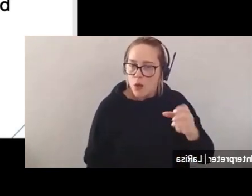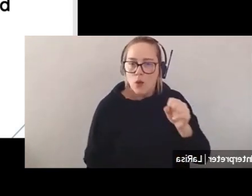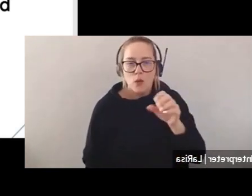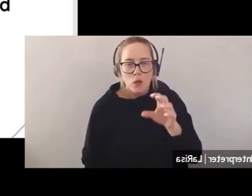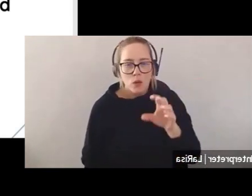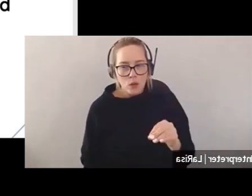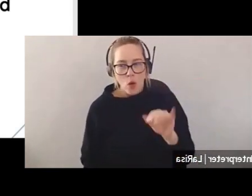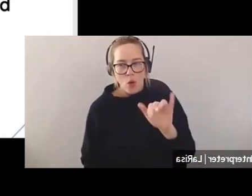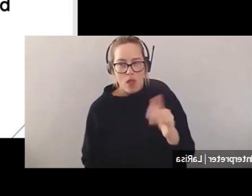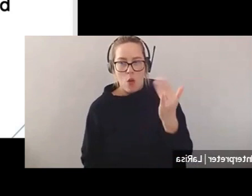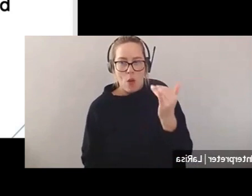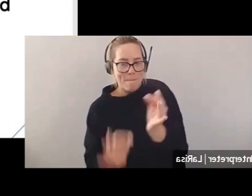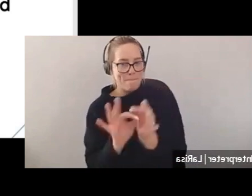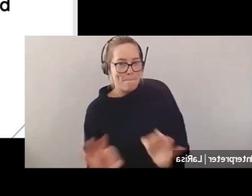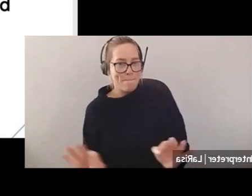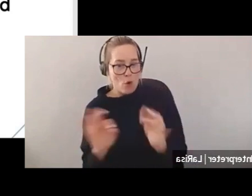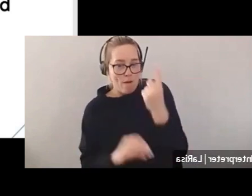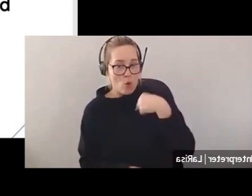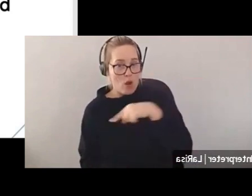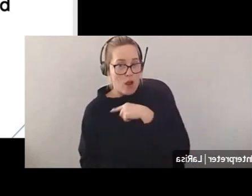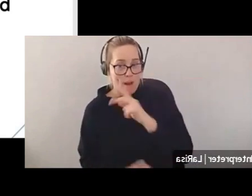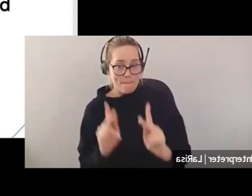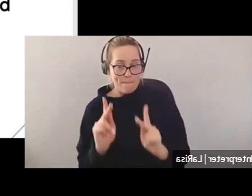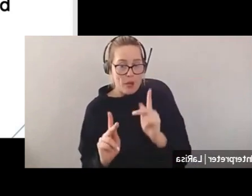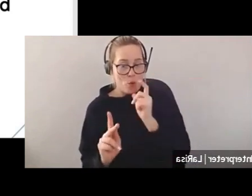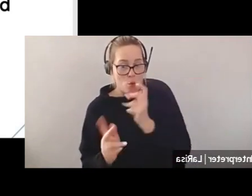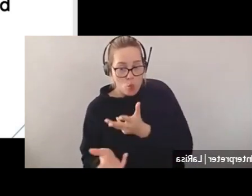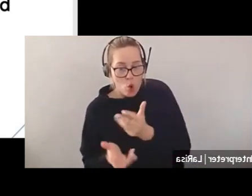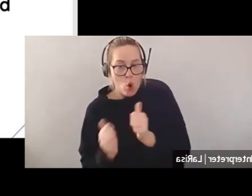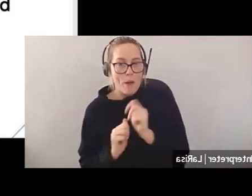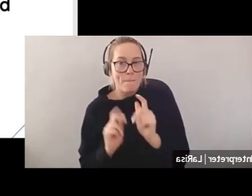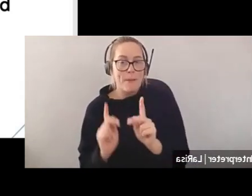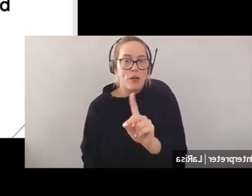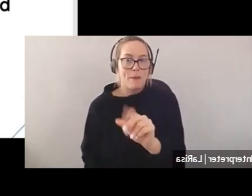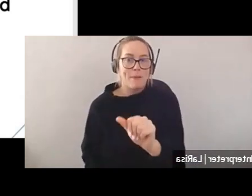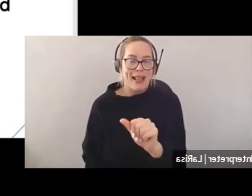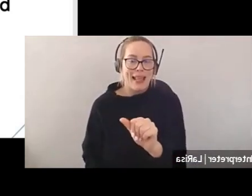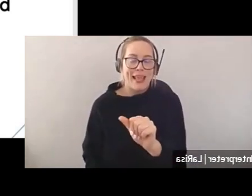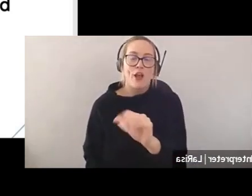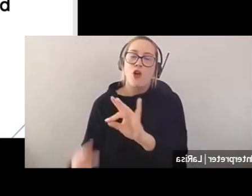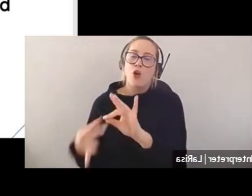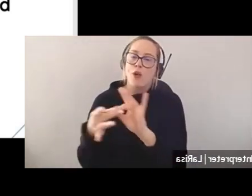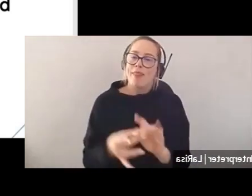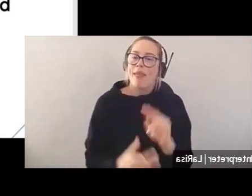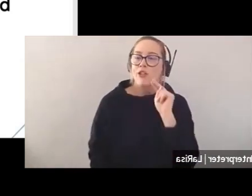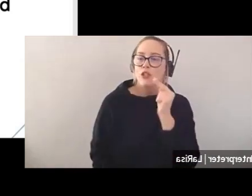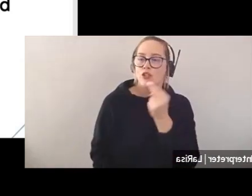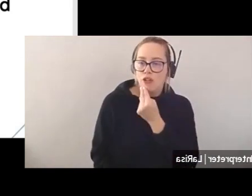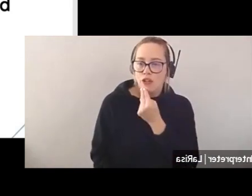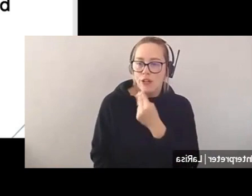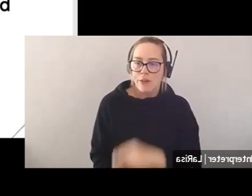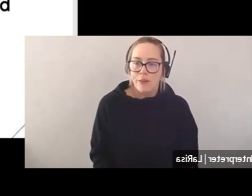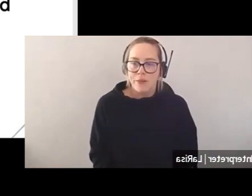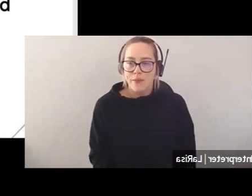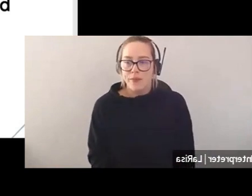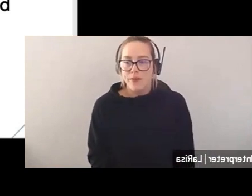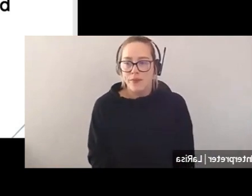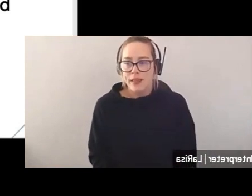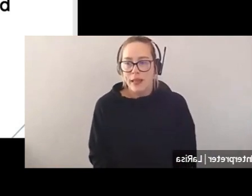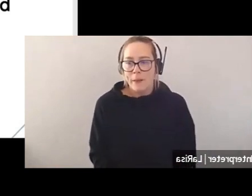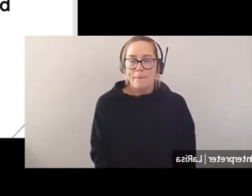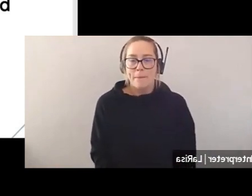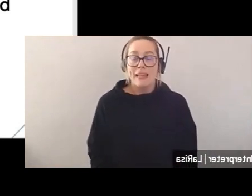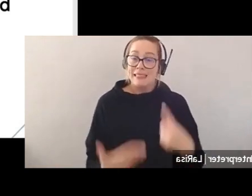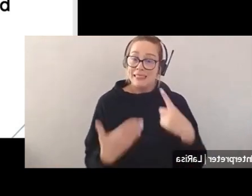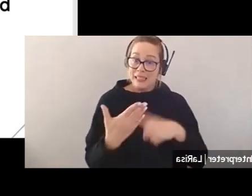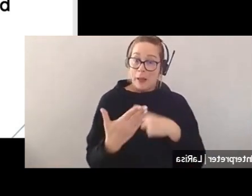major limitations, I guess, when it comes to working with people with disabilities in terms of nutrition. One